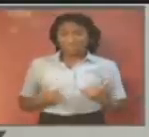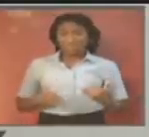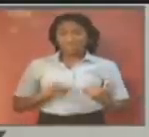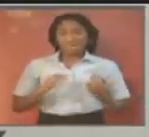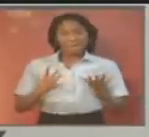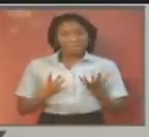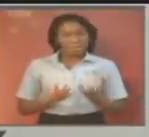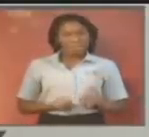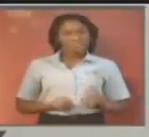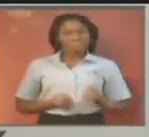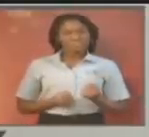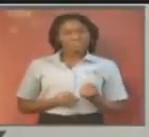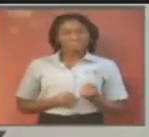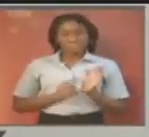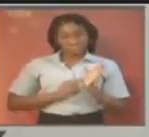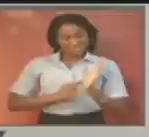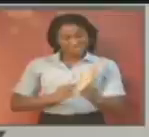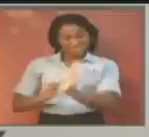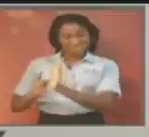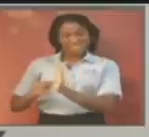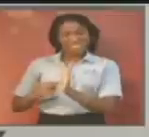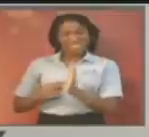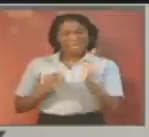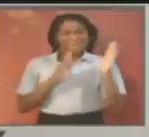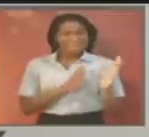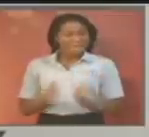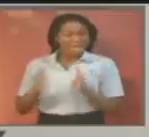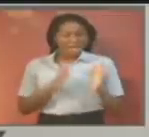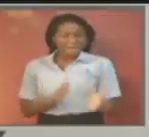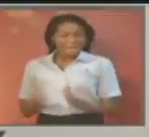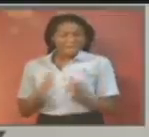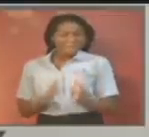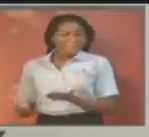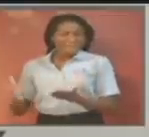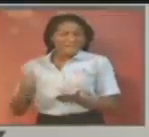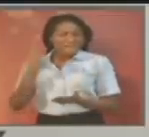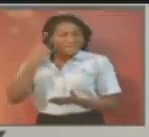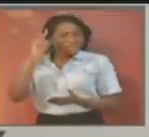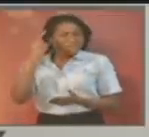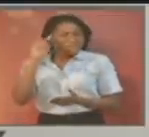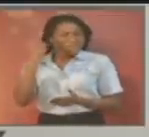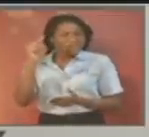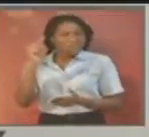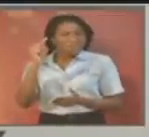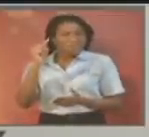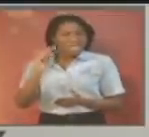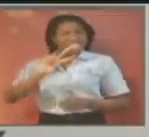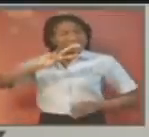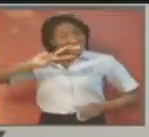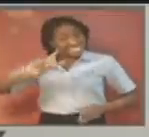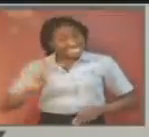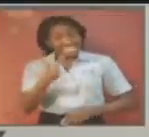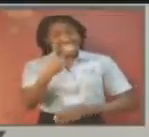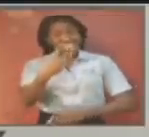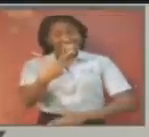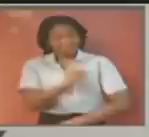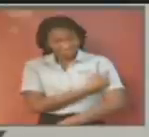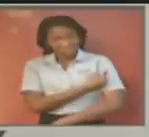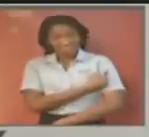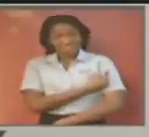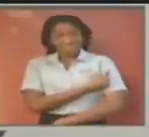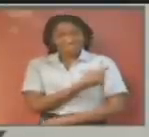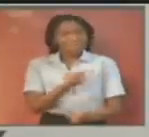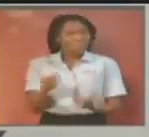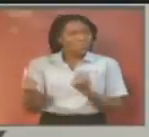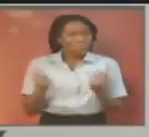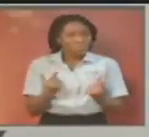to indicate our plans and outline our activities for dealing with the second dose rollout.